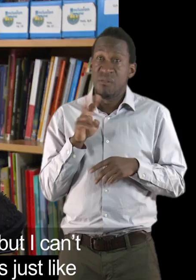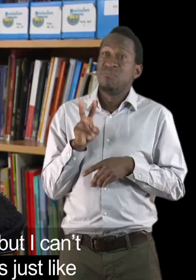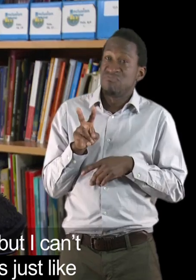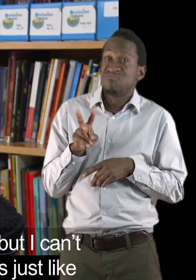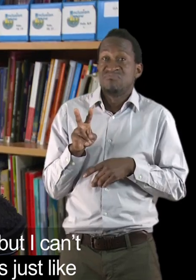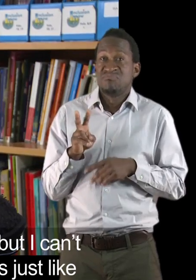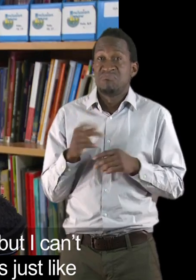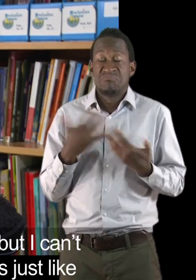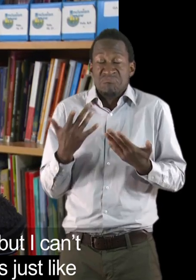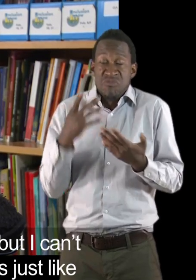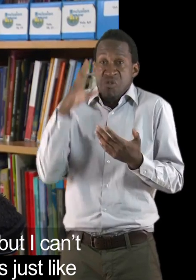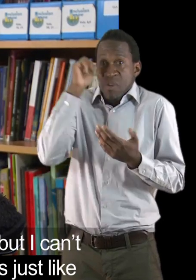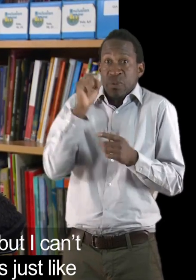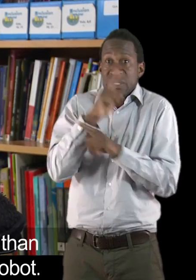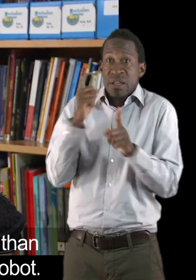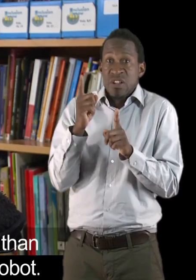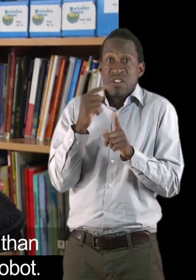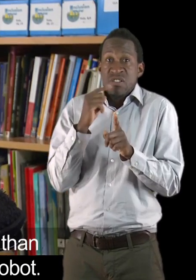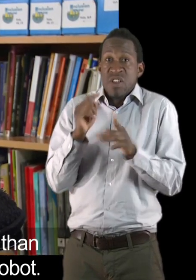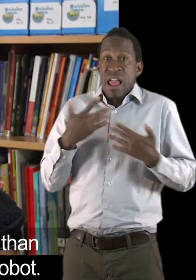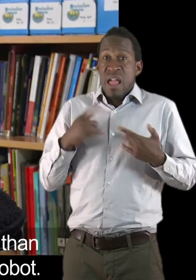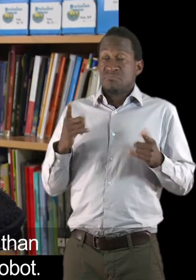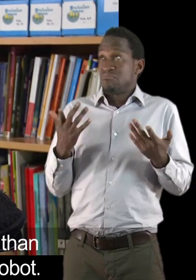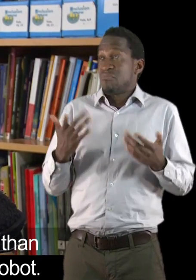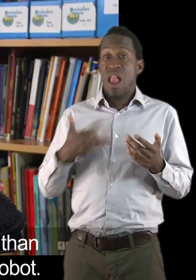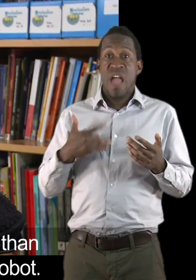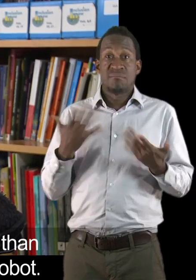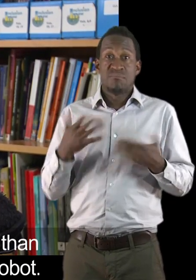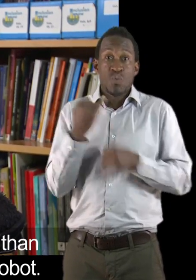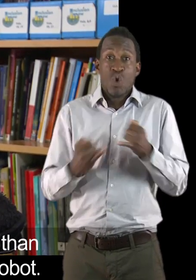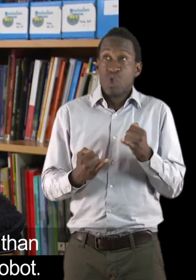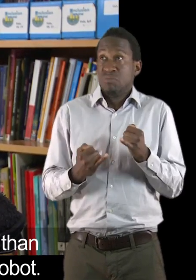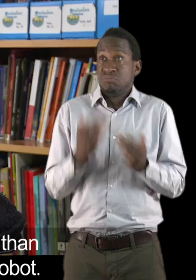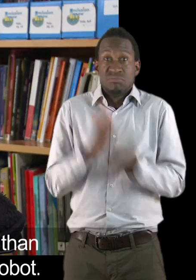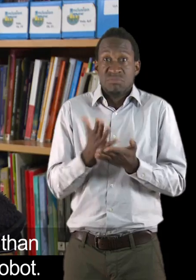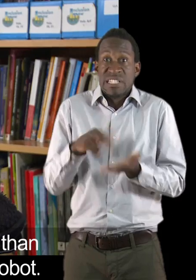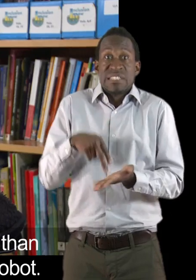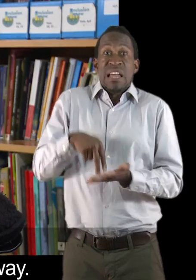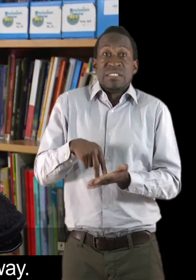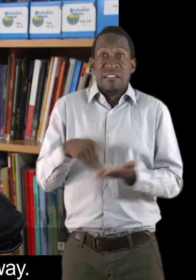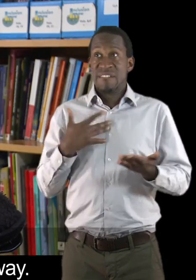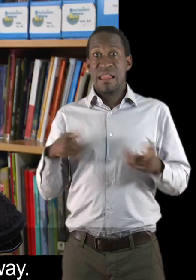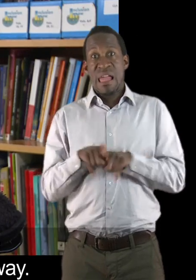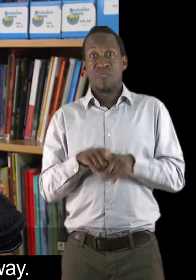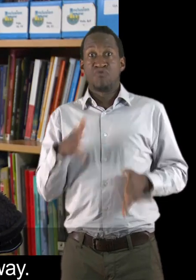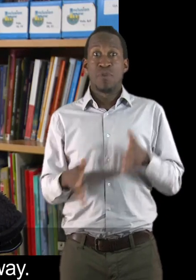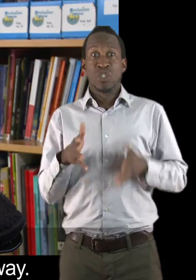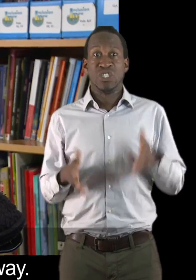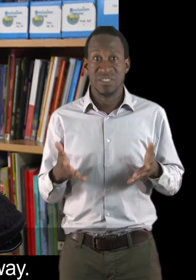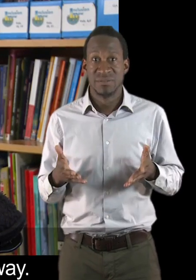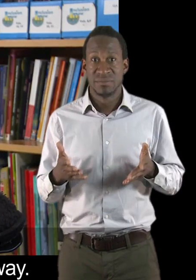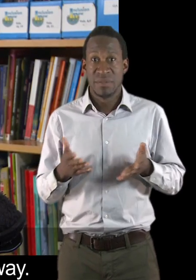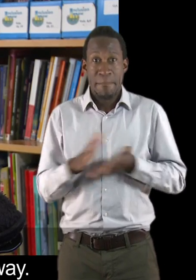things, but I can't remember anymore. And I was just like, well, life can't be worse than just standing still like a robot. I'm not moving,